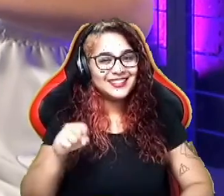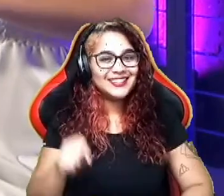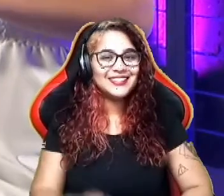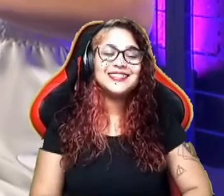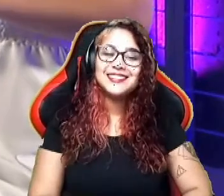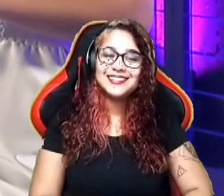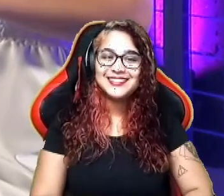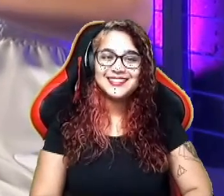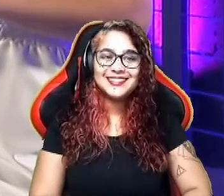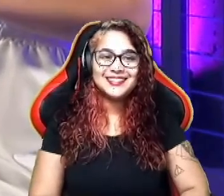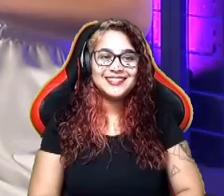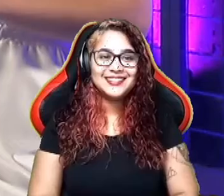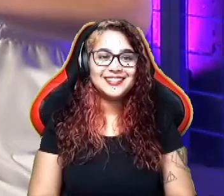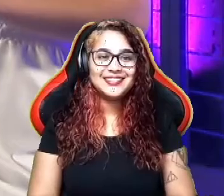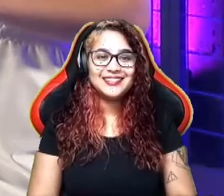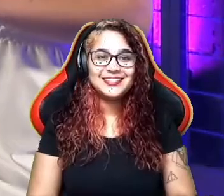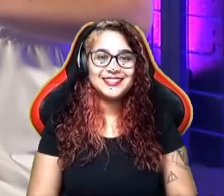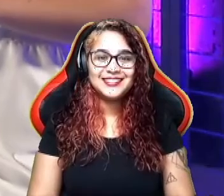All right.